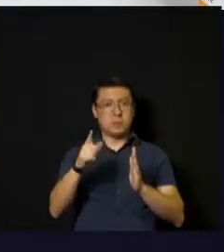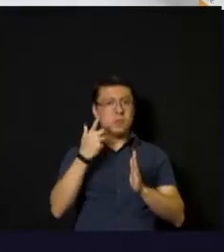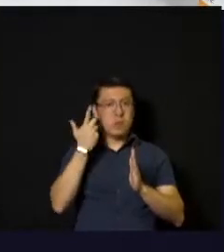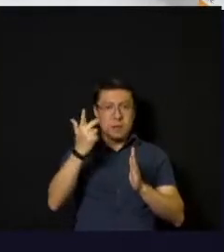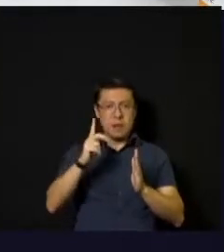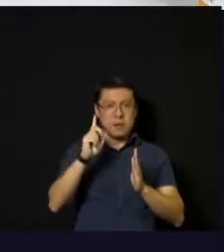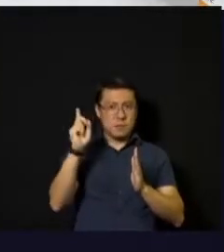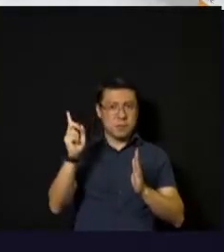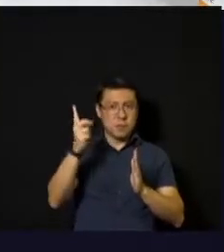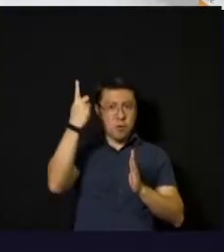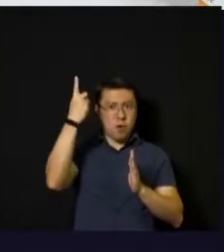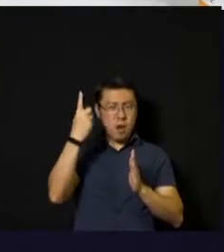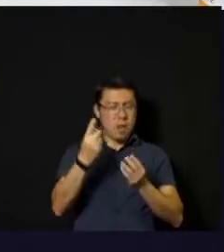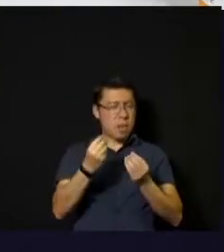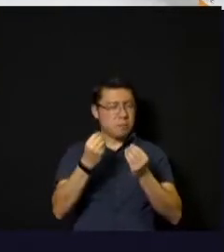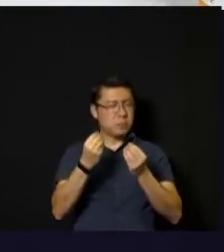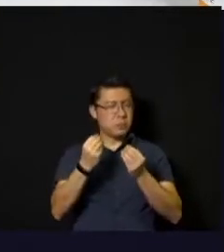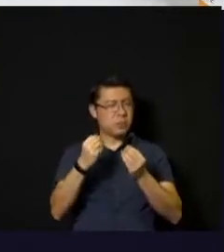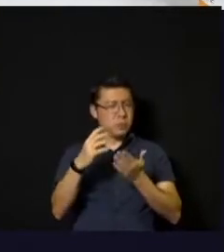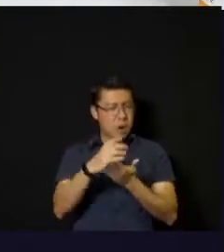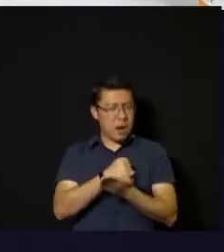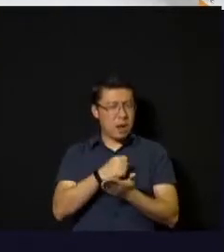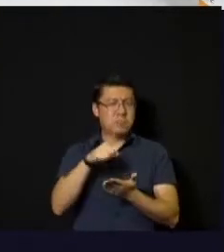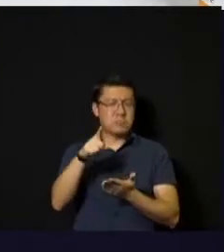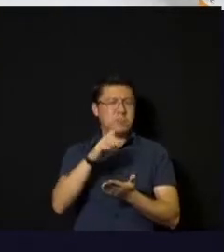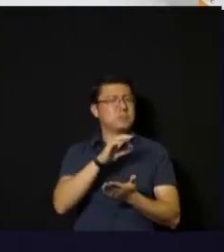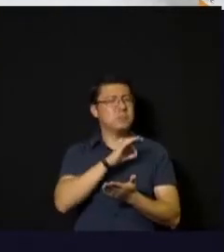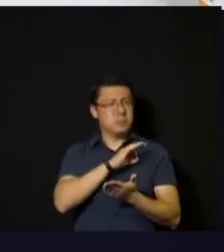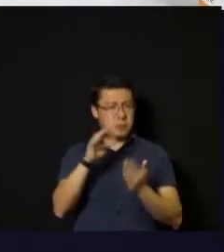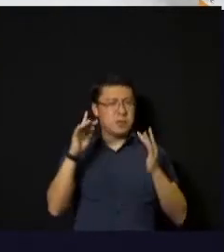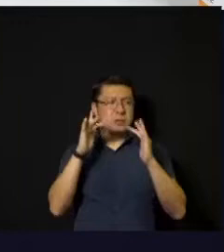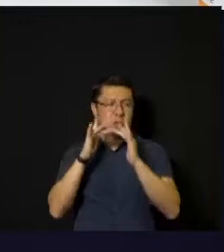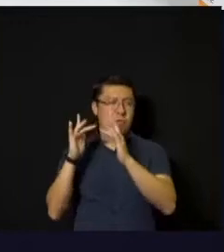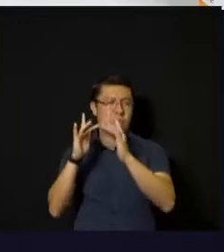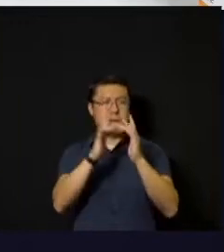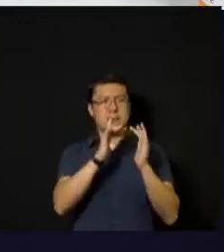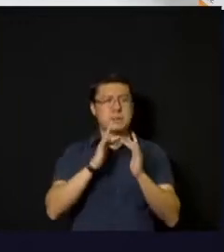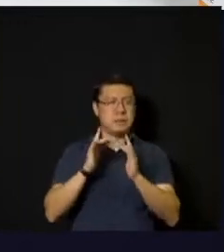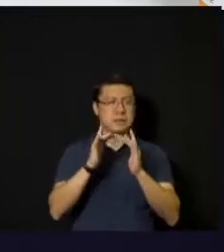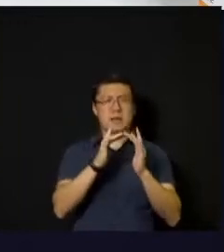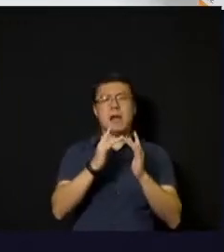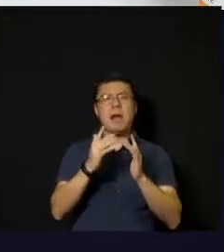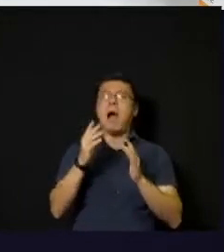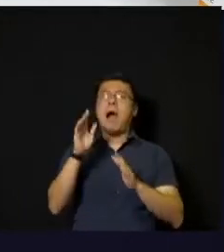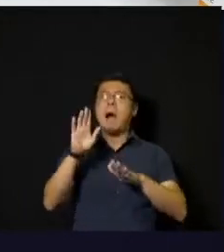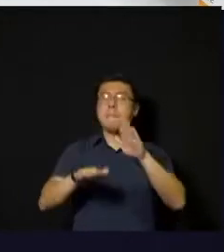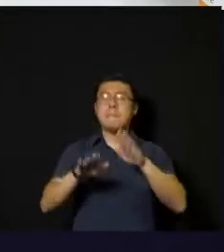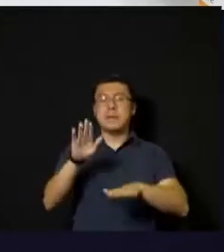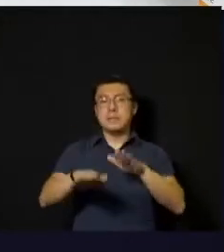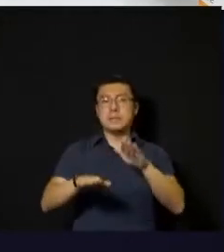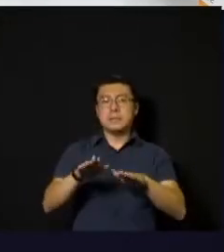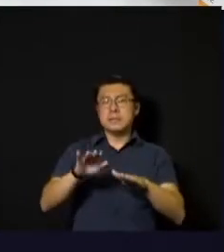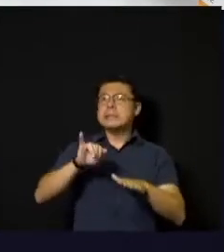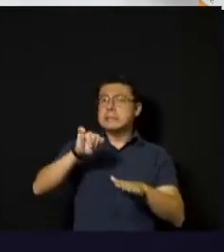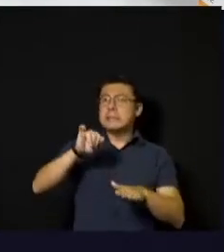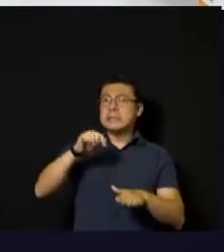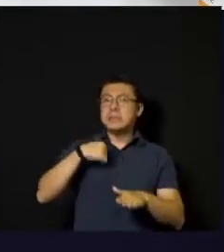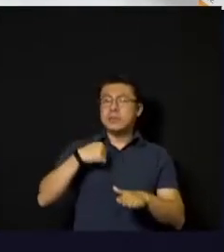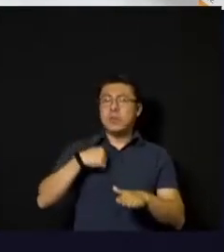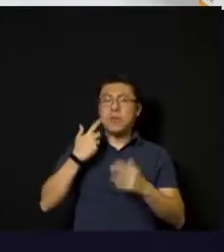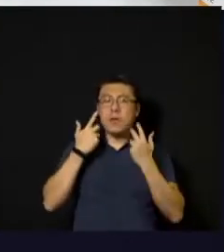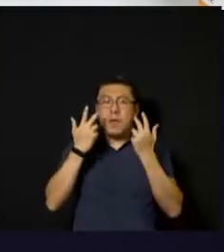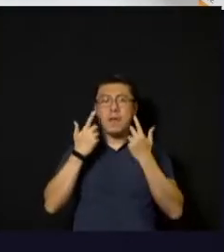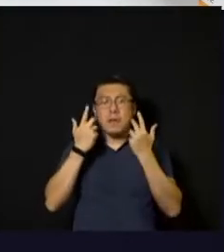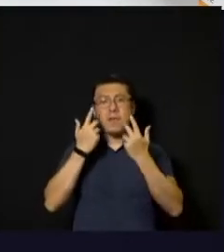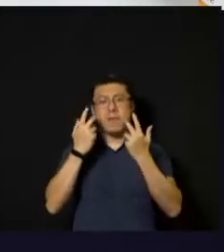ones who want to generate so much money need to come to the meetings. But there are people that say, no, yes, sure, I want